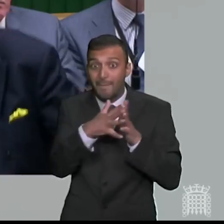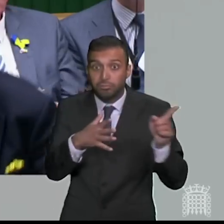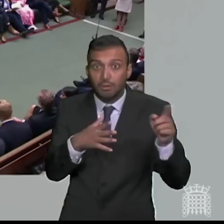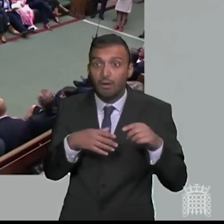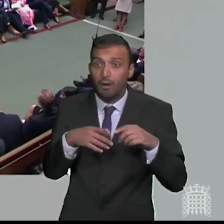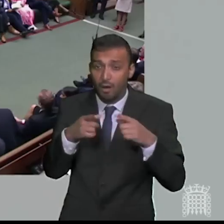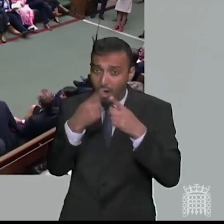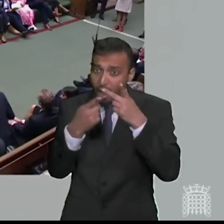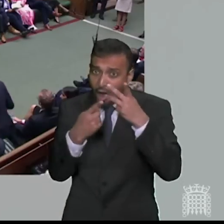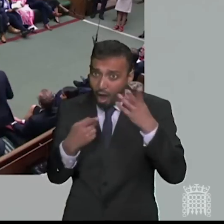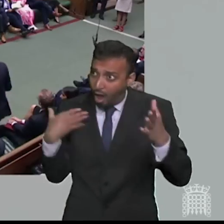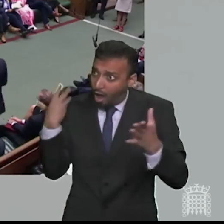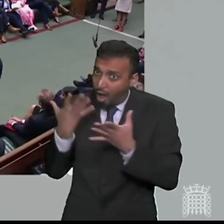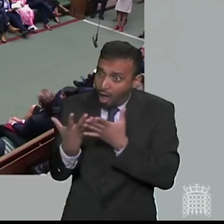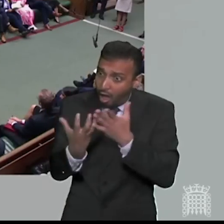Scotland?